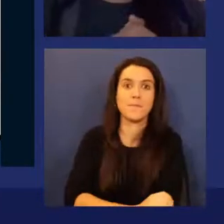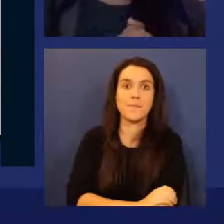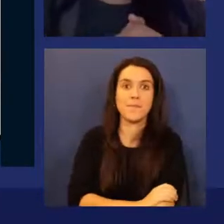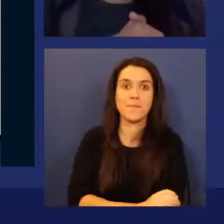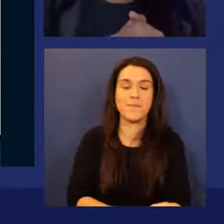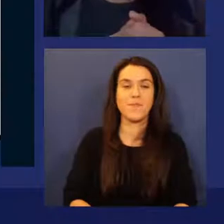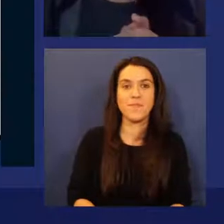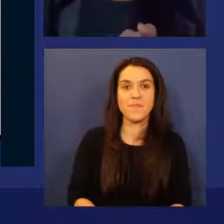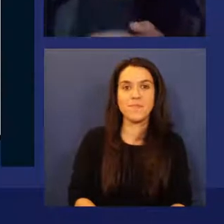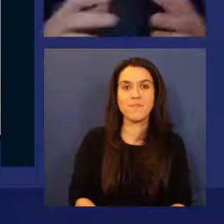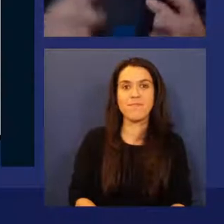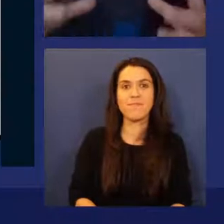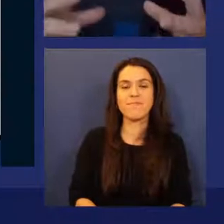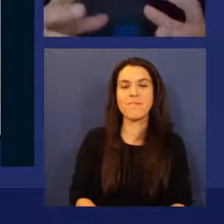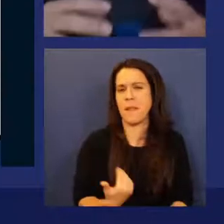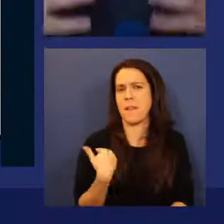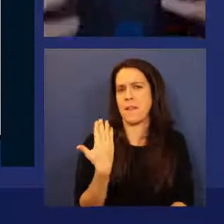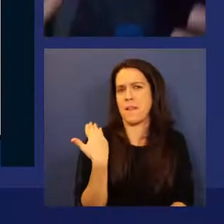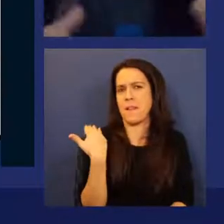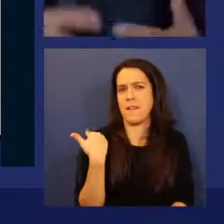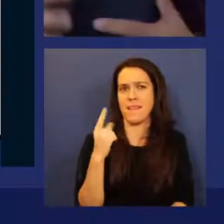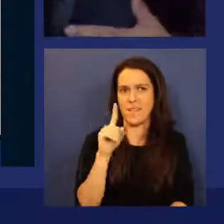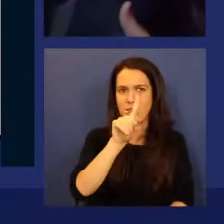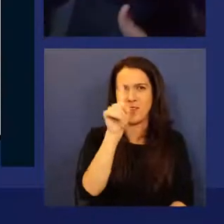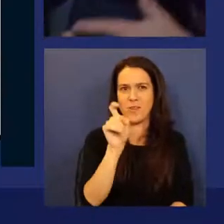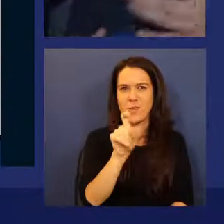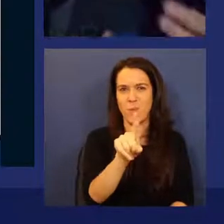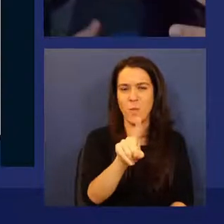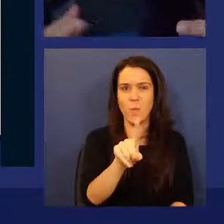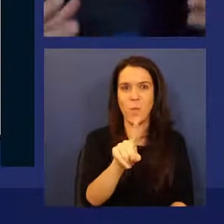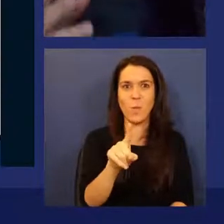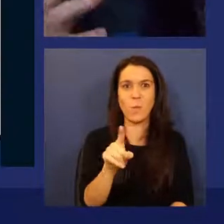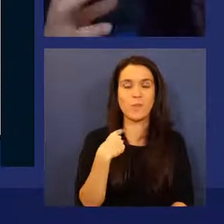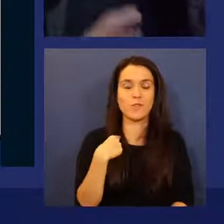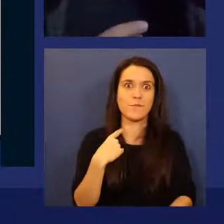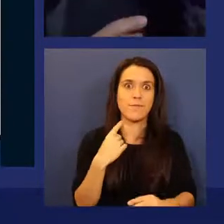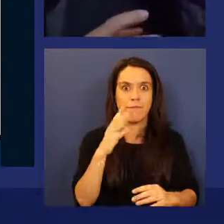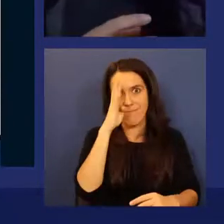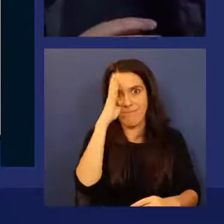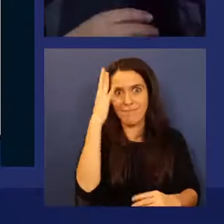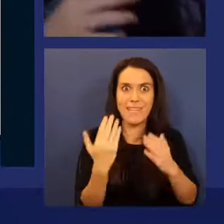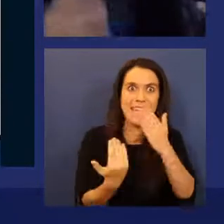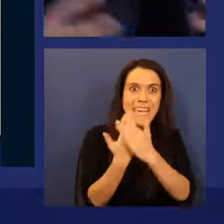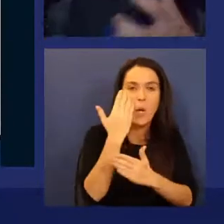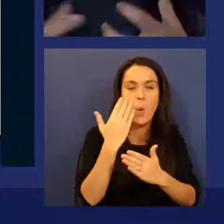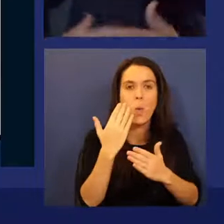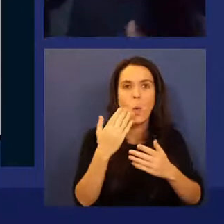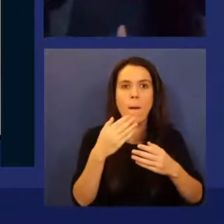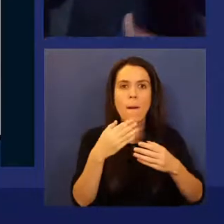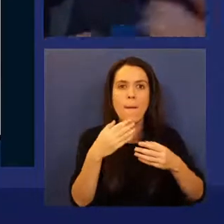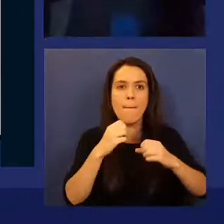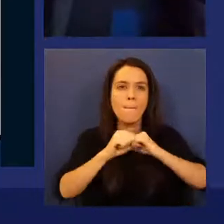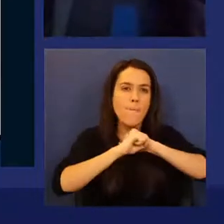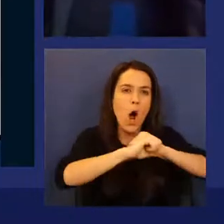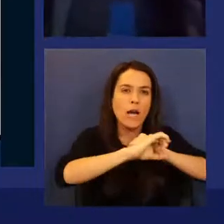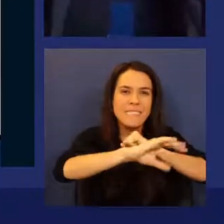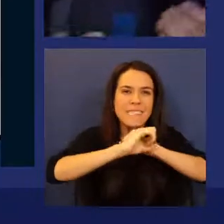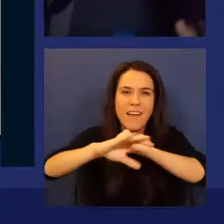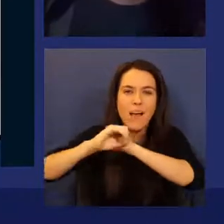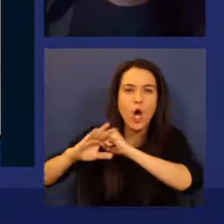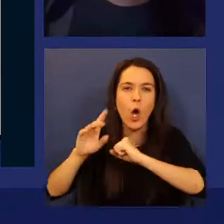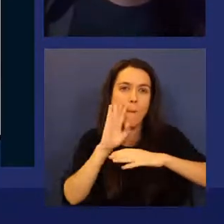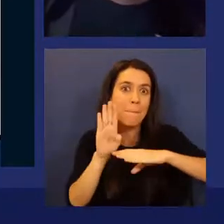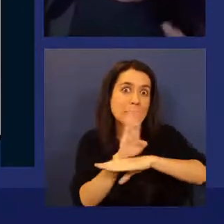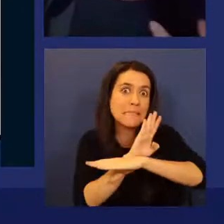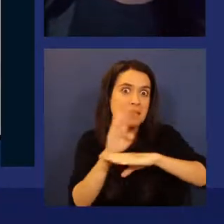I'll ask this question in just a moment, but oftentimes in finance, in marketing, security, in the business will be like, great, that's